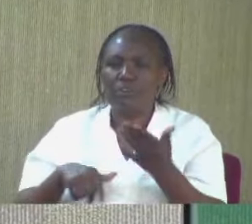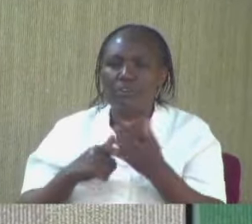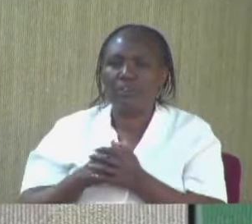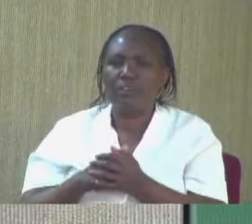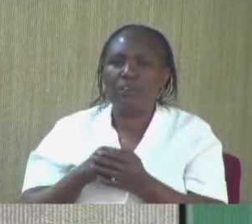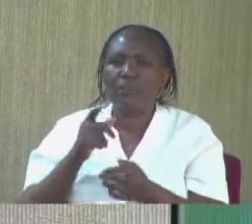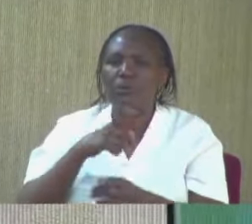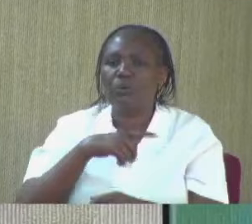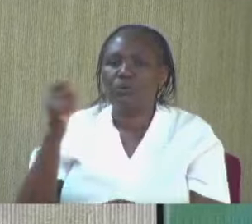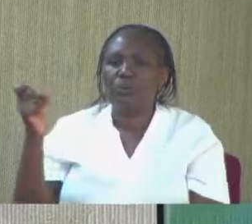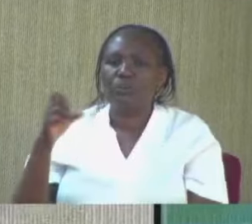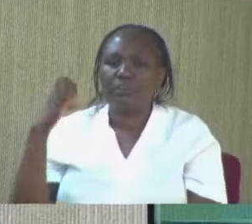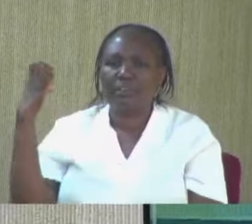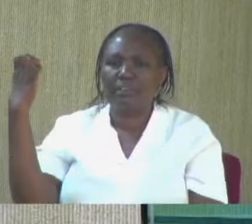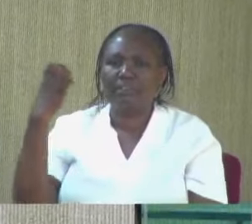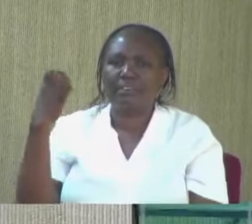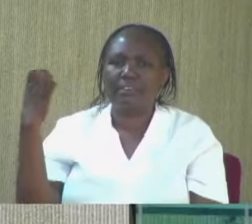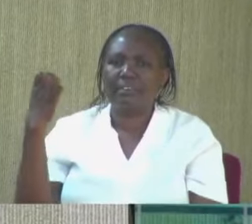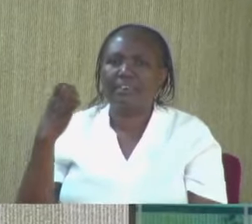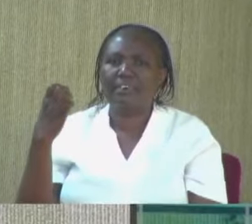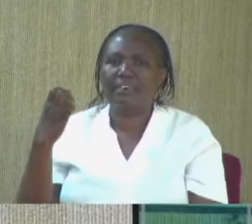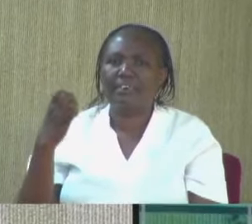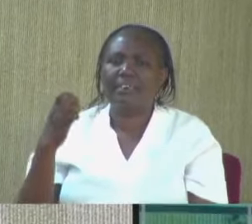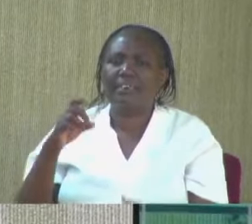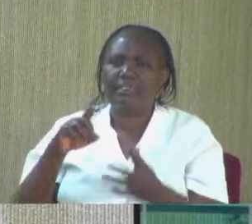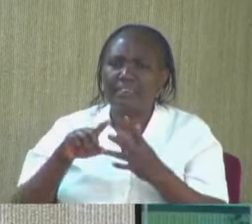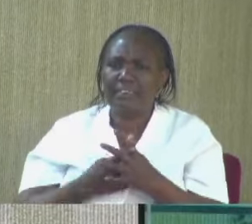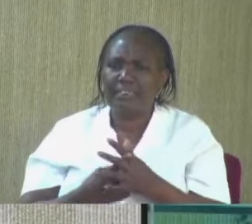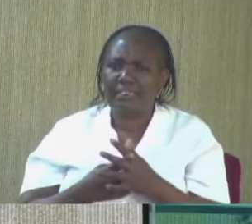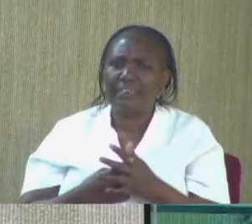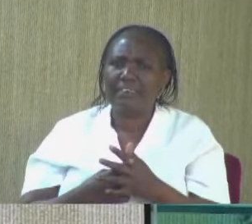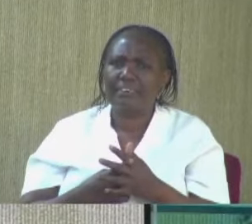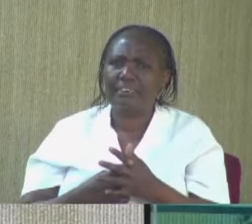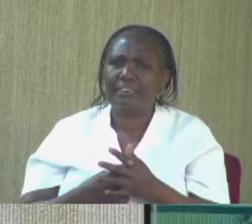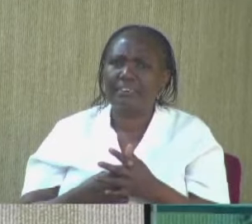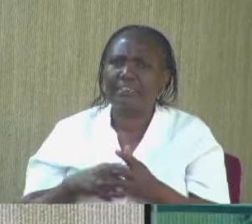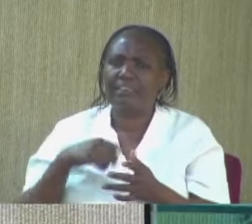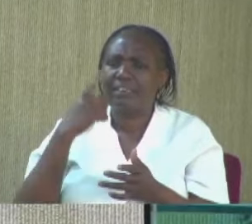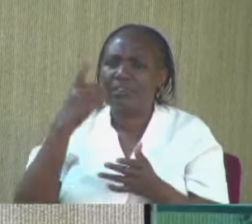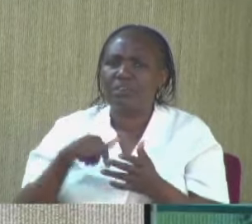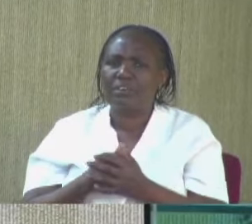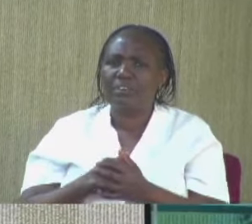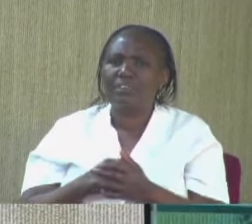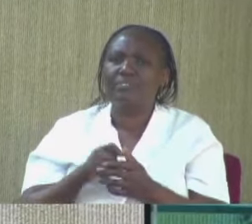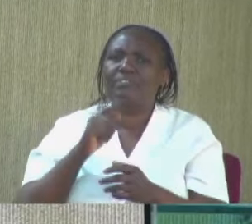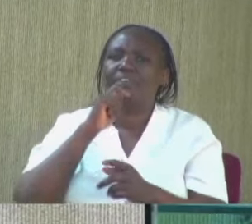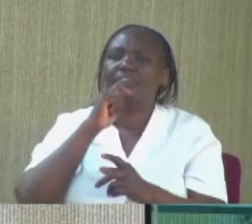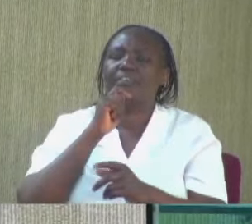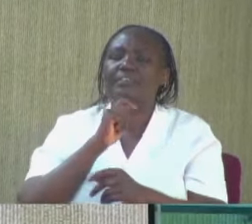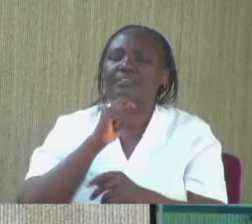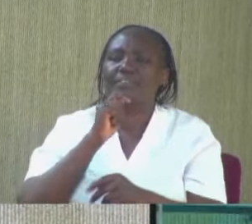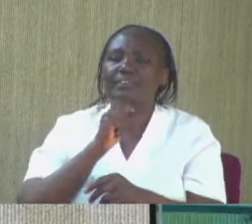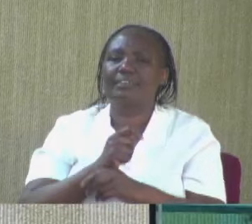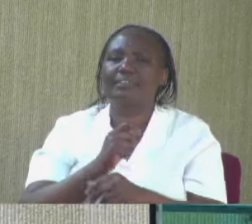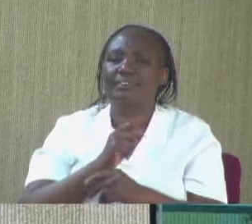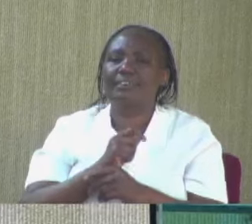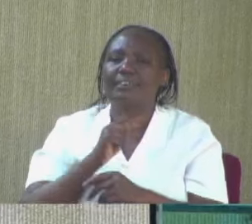a crusade and start quoting Testimonies to the Church, Volume 3, page?